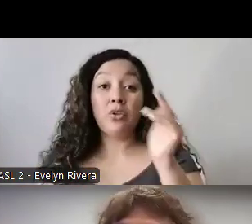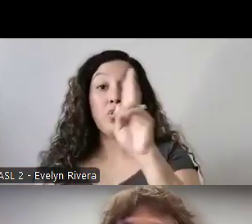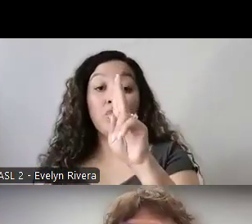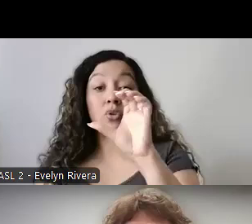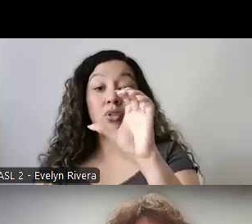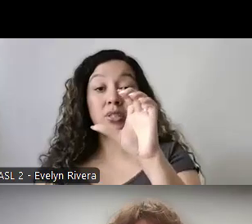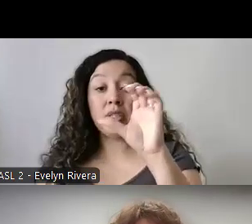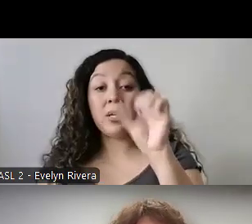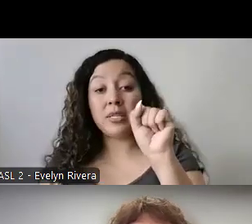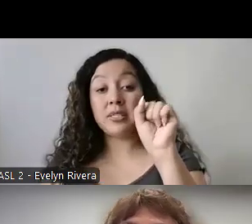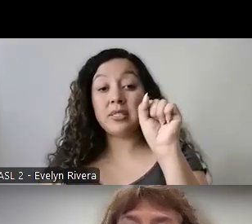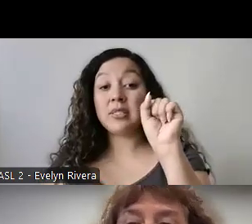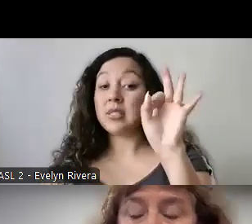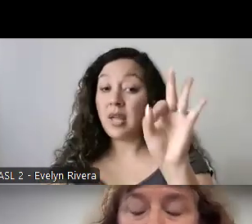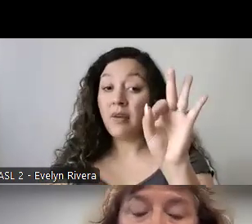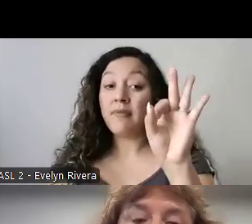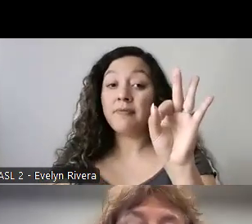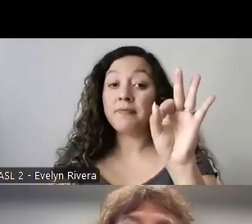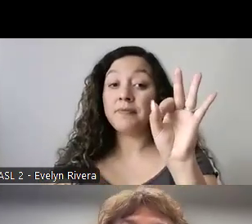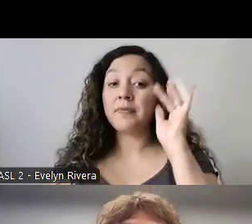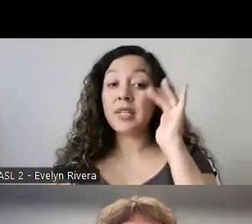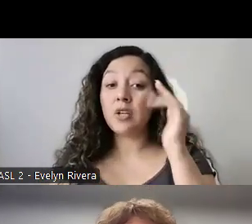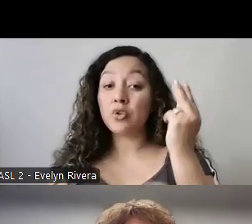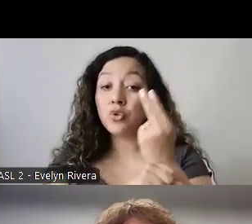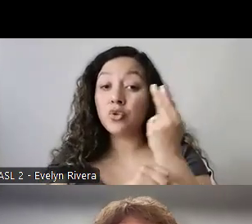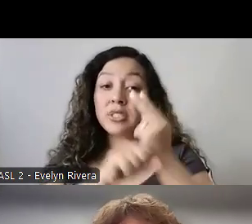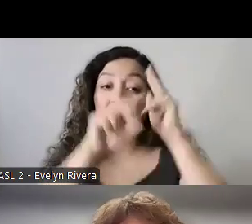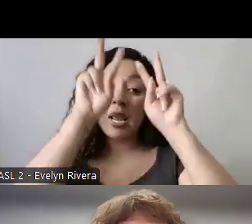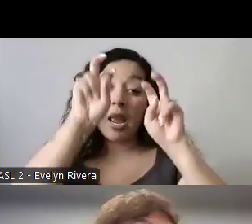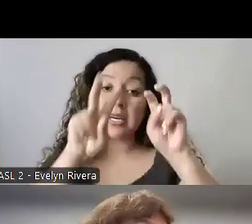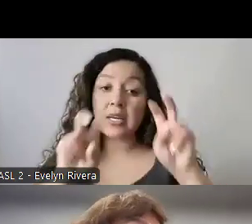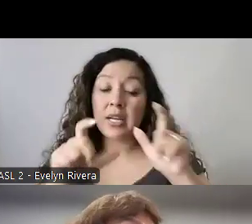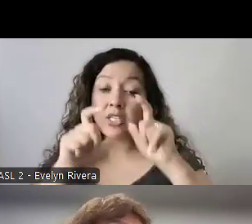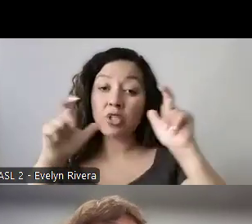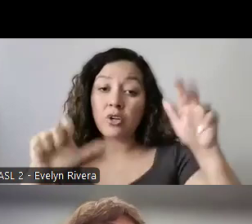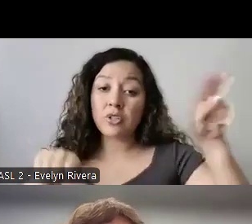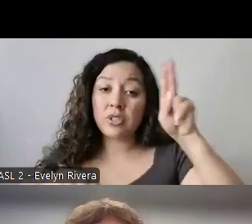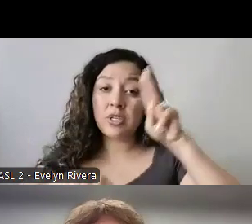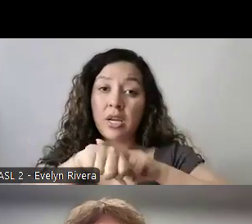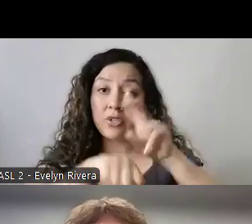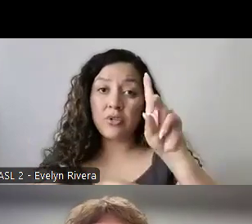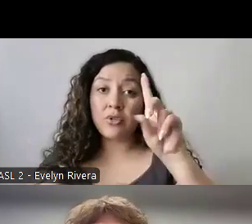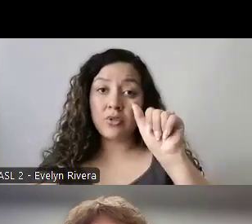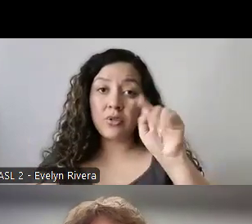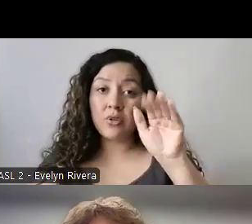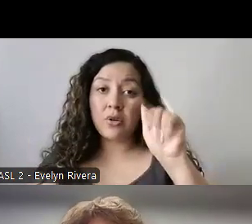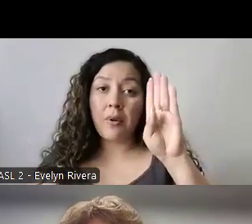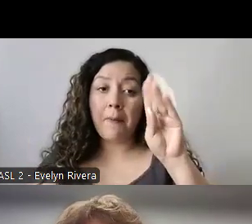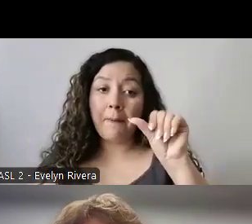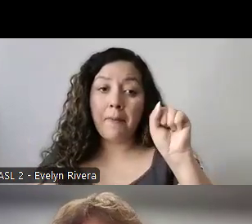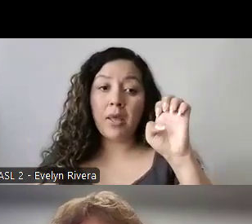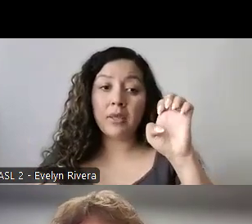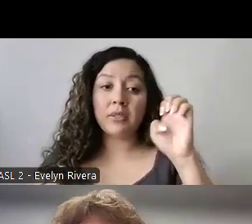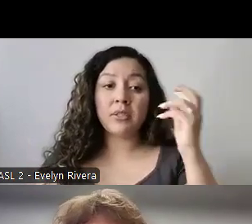found, analyzing a large national database, that 1 in 4 people with cognitive impairment